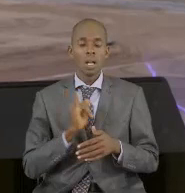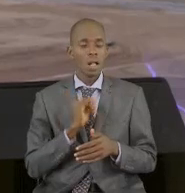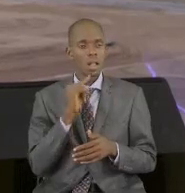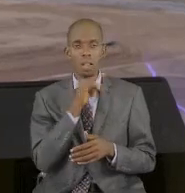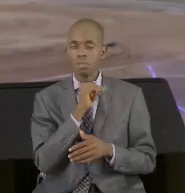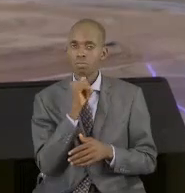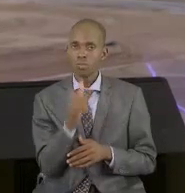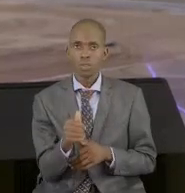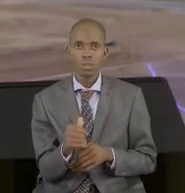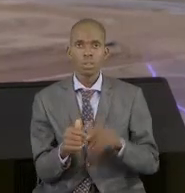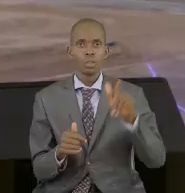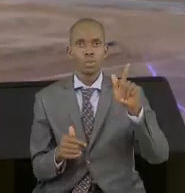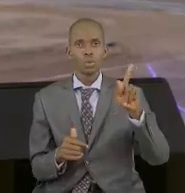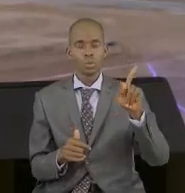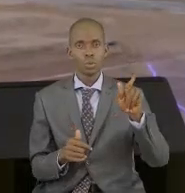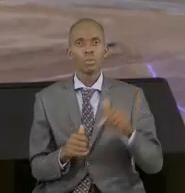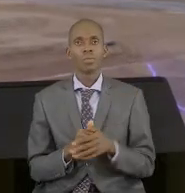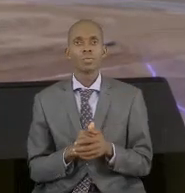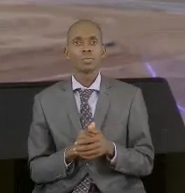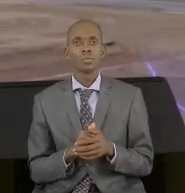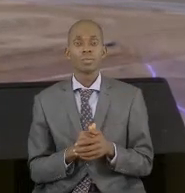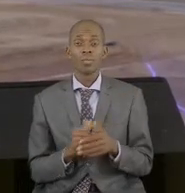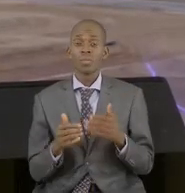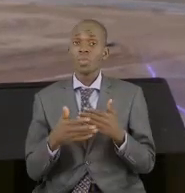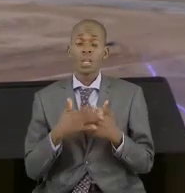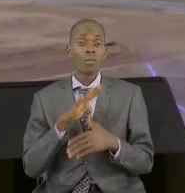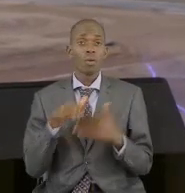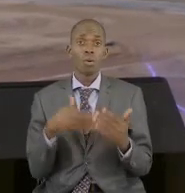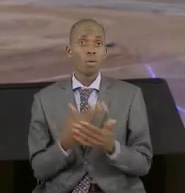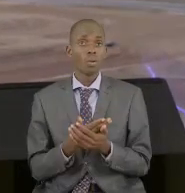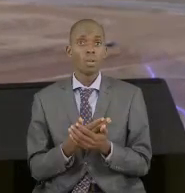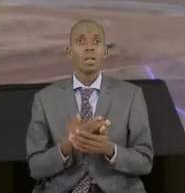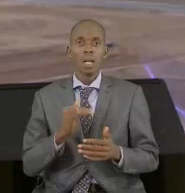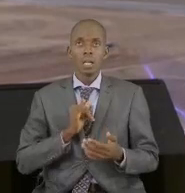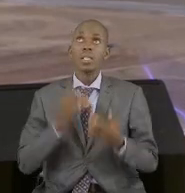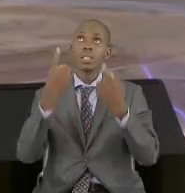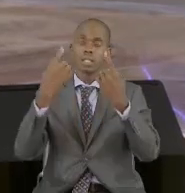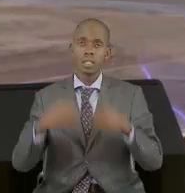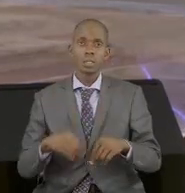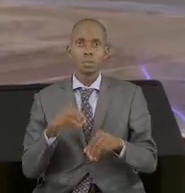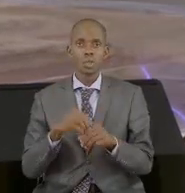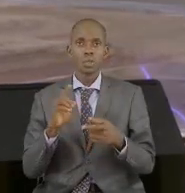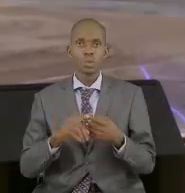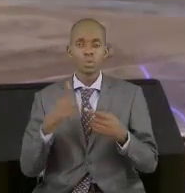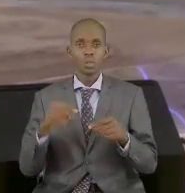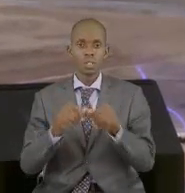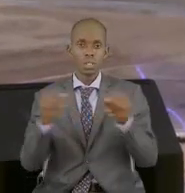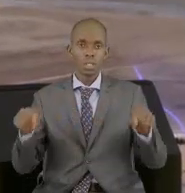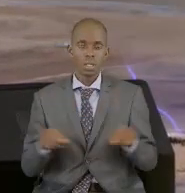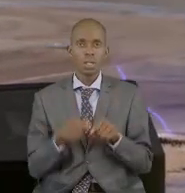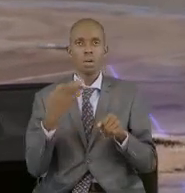Verse 21, afterwards, I came into the regions of Syria